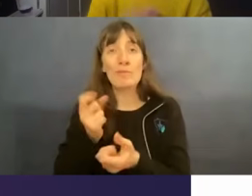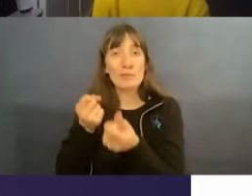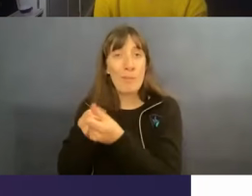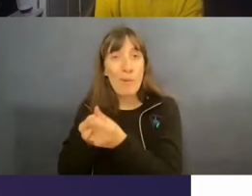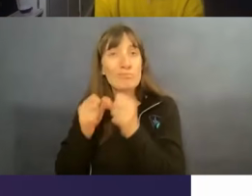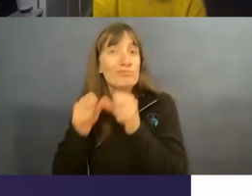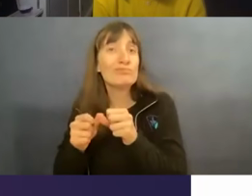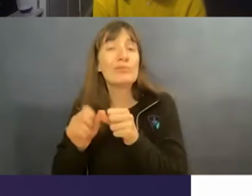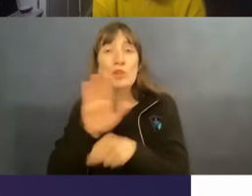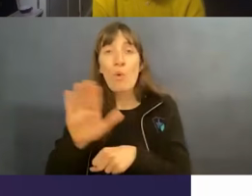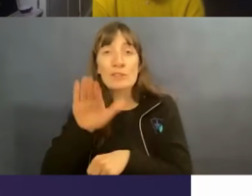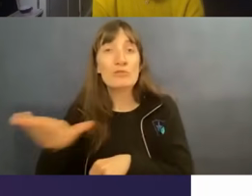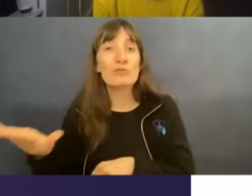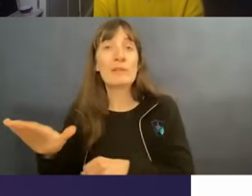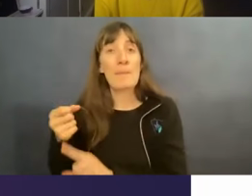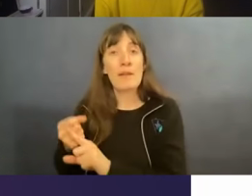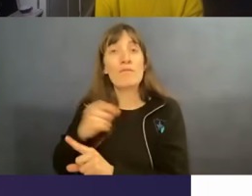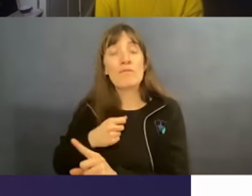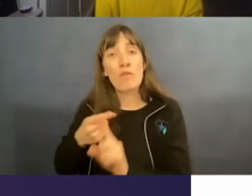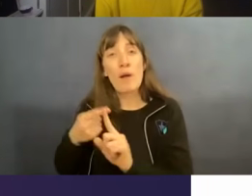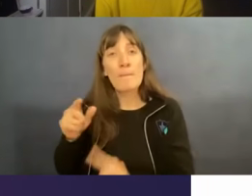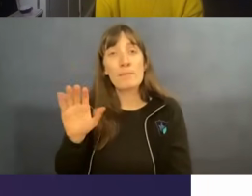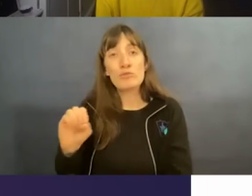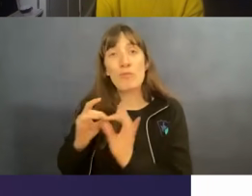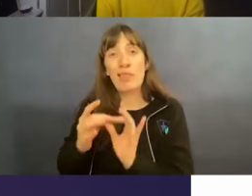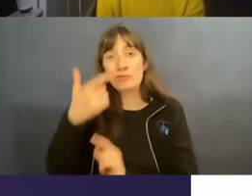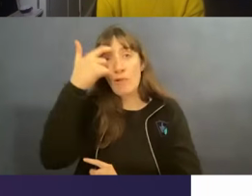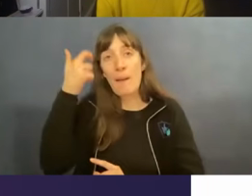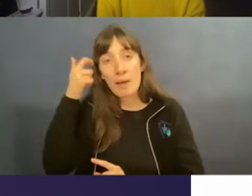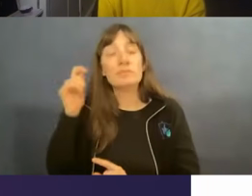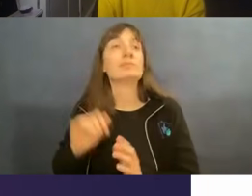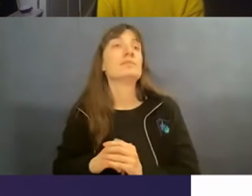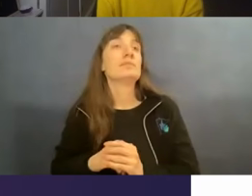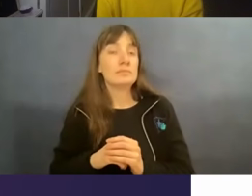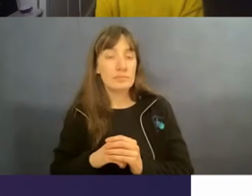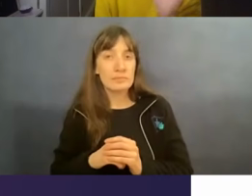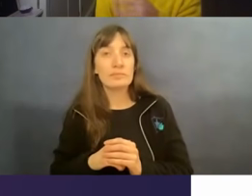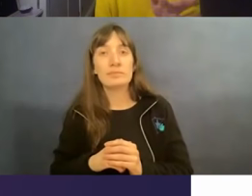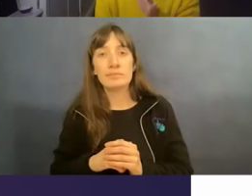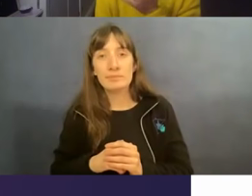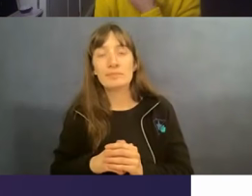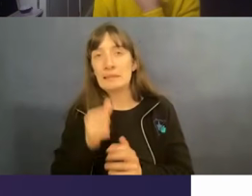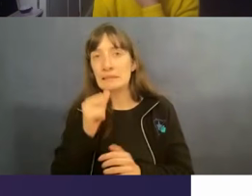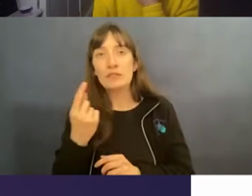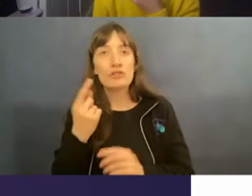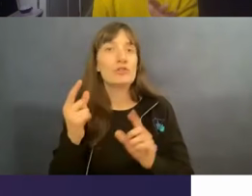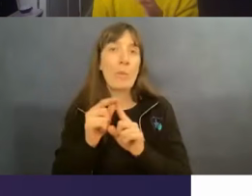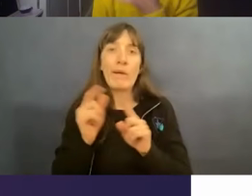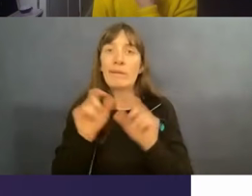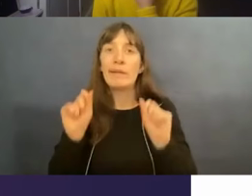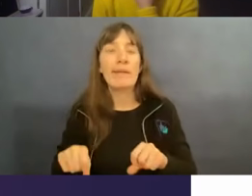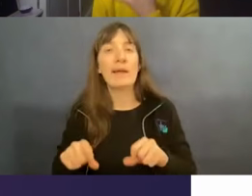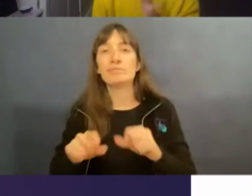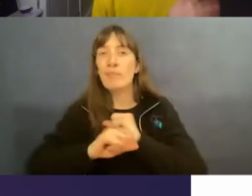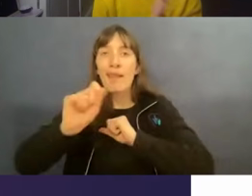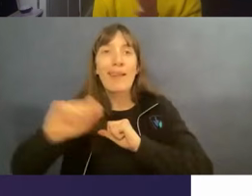Who may be impacted by abuse related trauma. So you can write, and it's not just a word, so you can write as many words as you want within